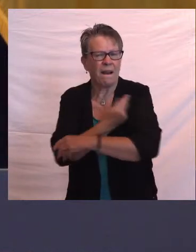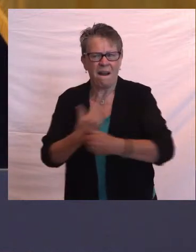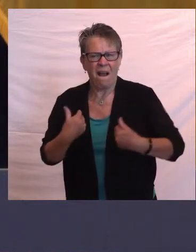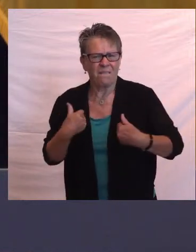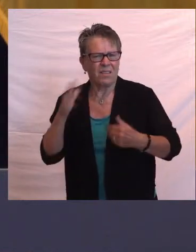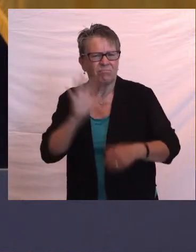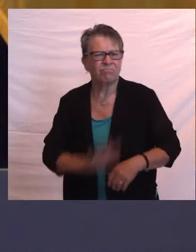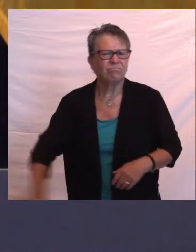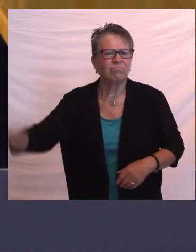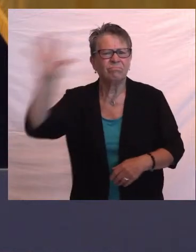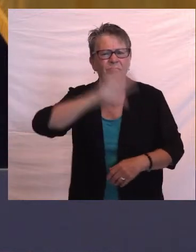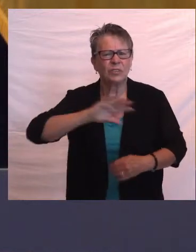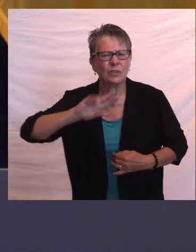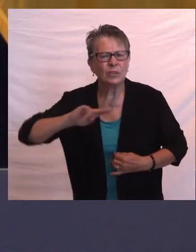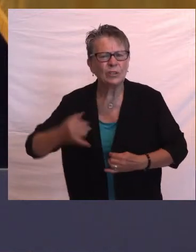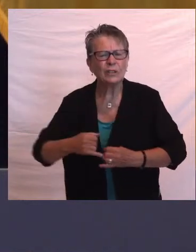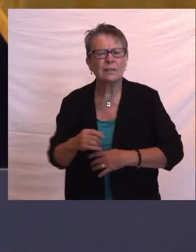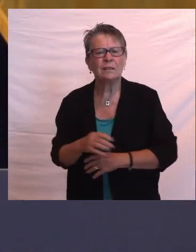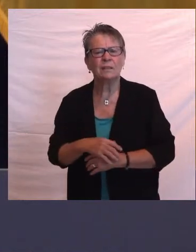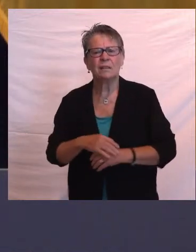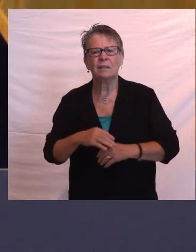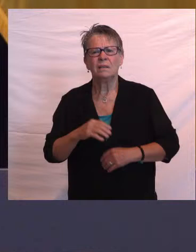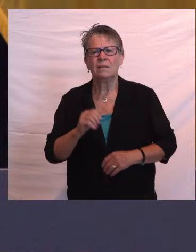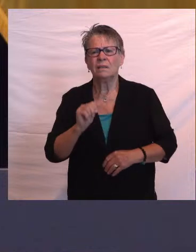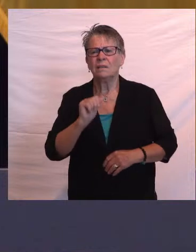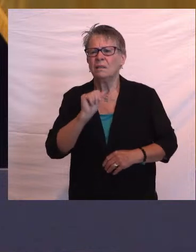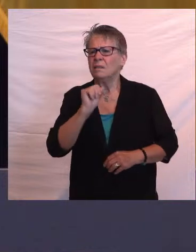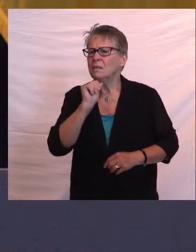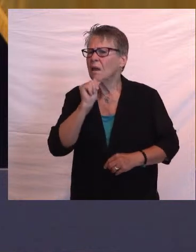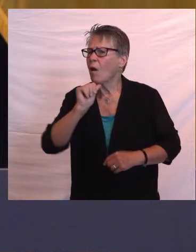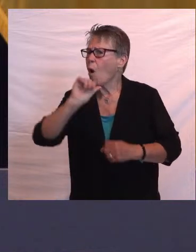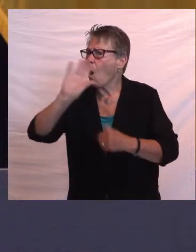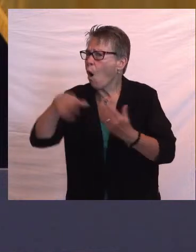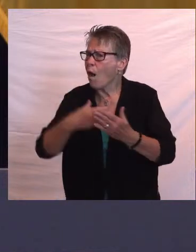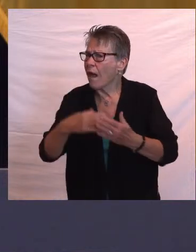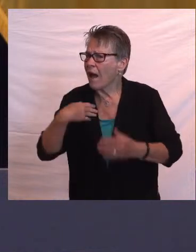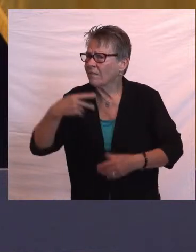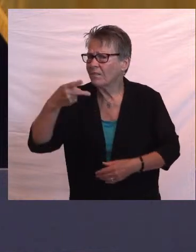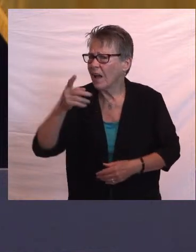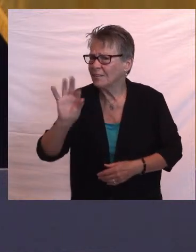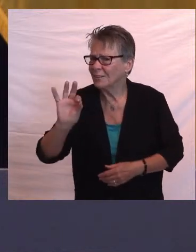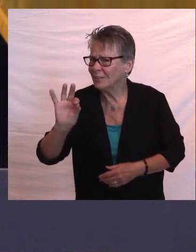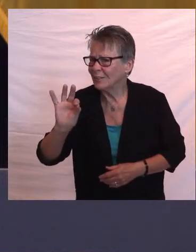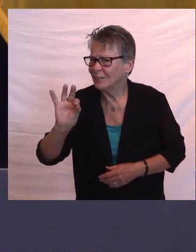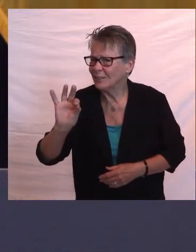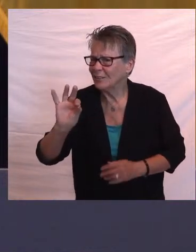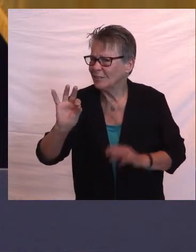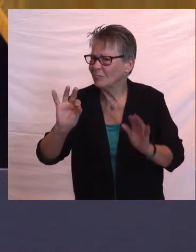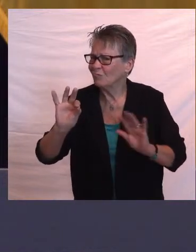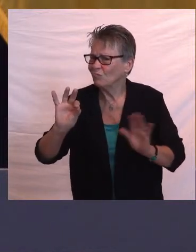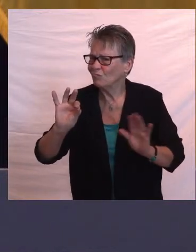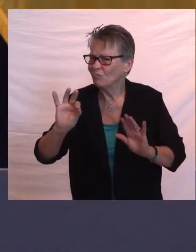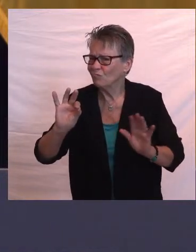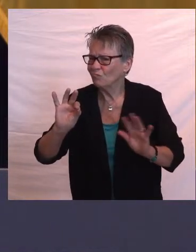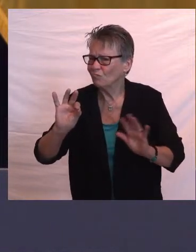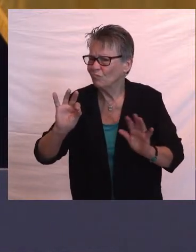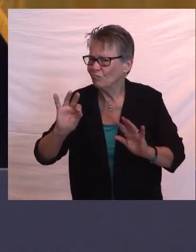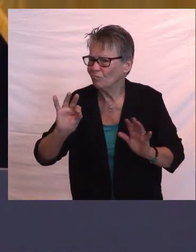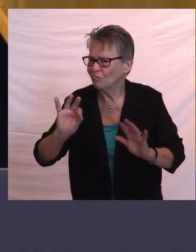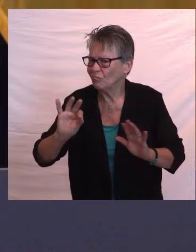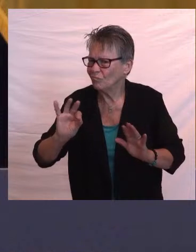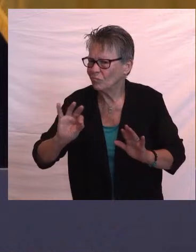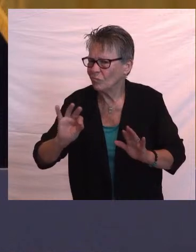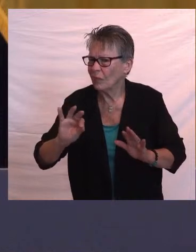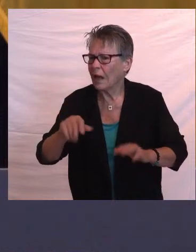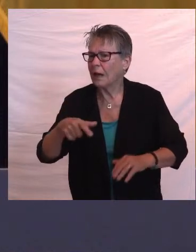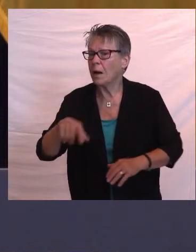places you can go, and that's a point. Plus, we open cluster, as you mentioned, back up. And Judy also mentioned something I want to